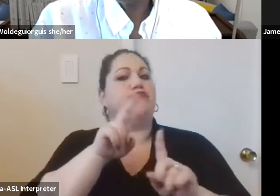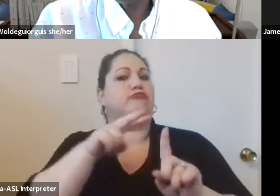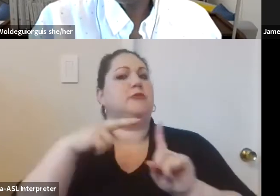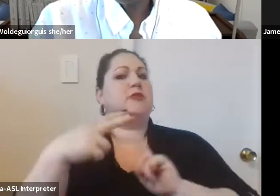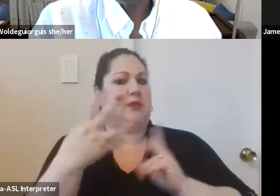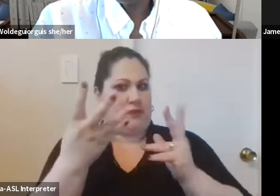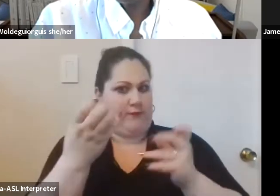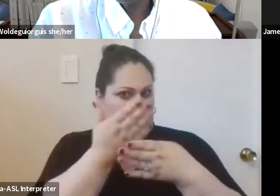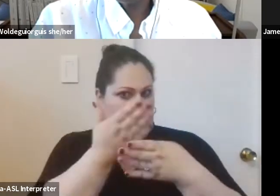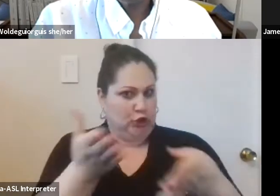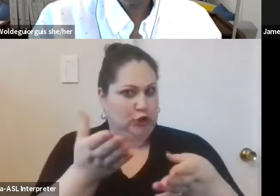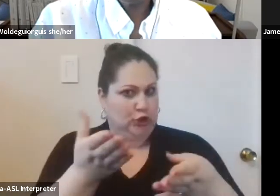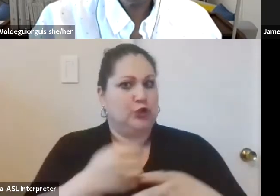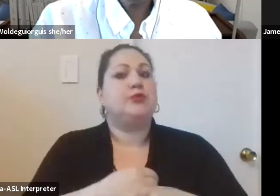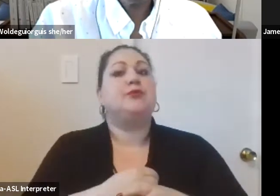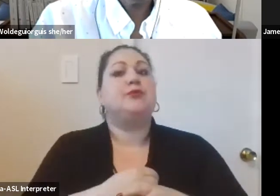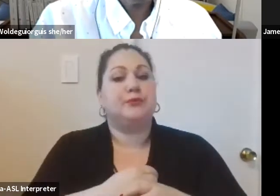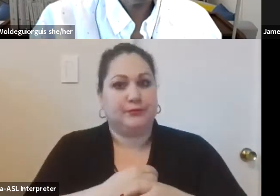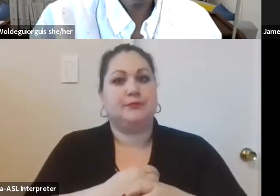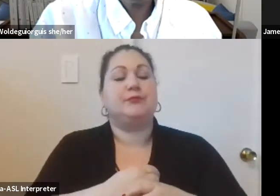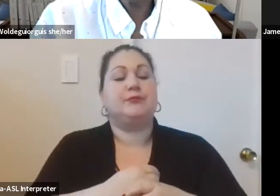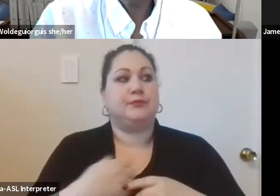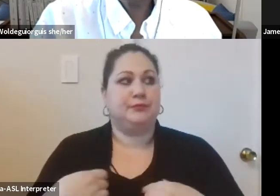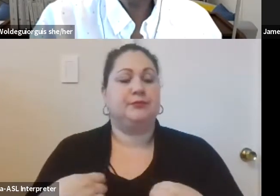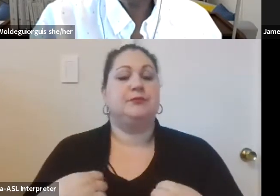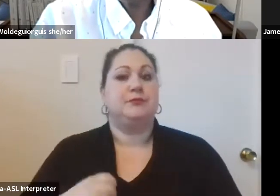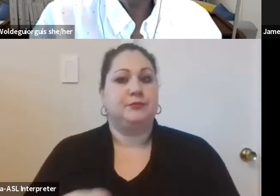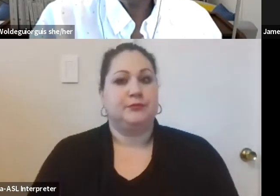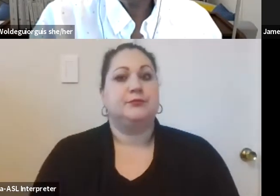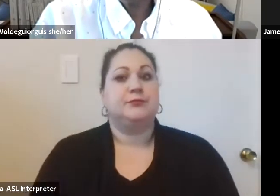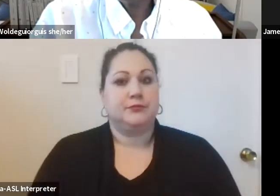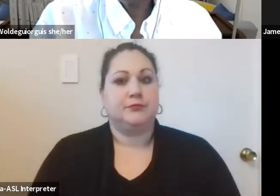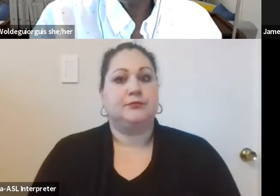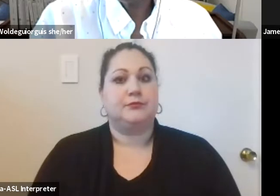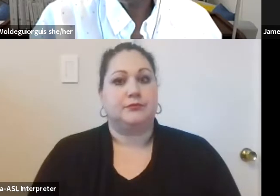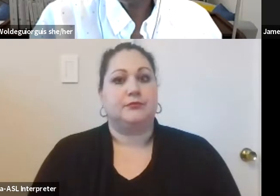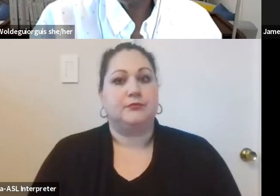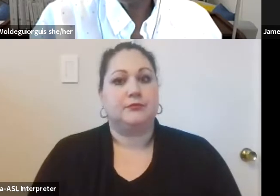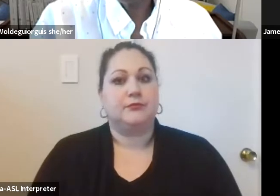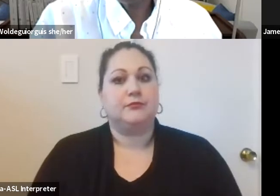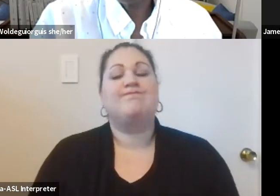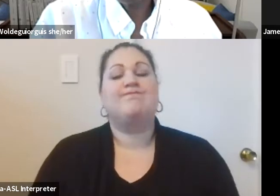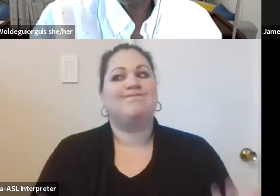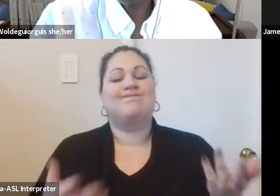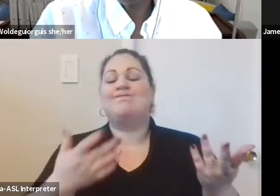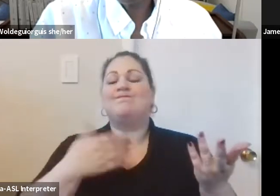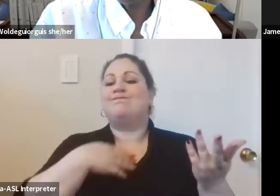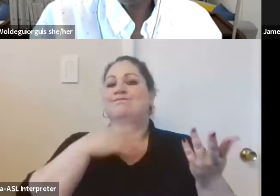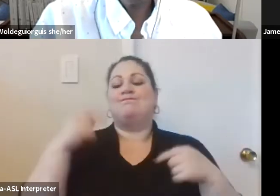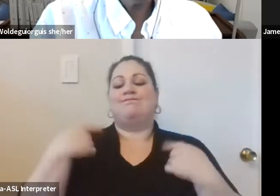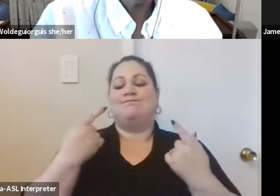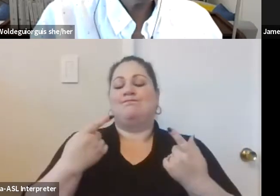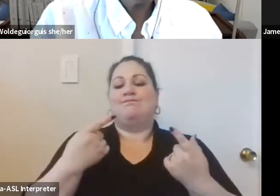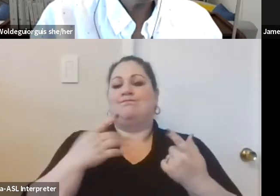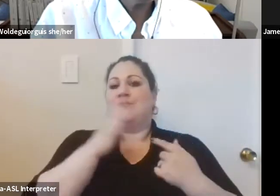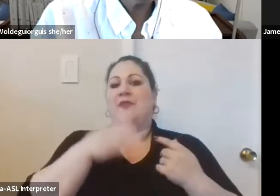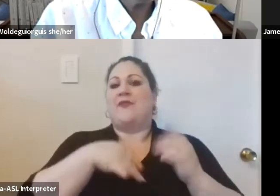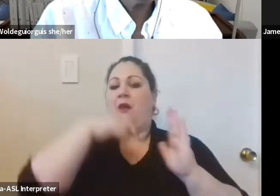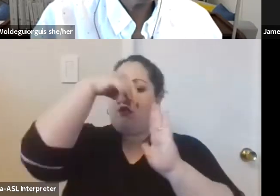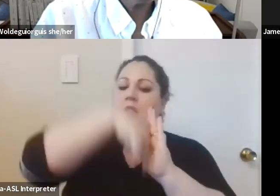those now? Yes. I never really went in detail, but You can take a little